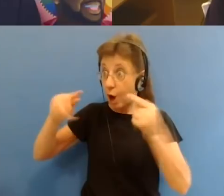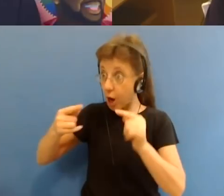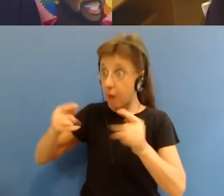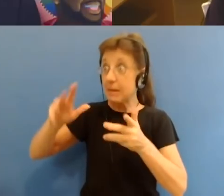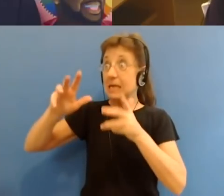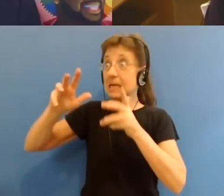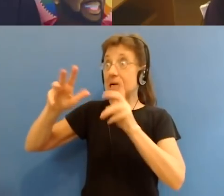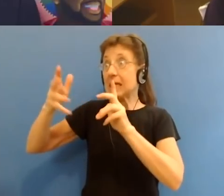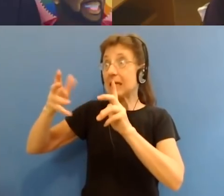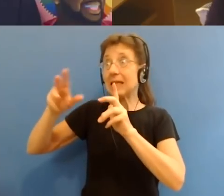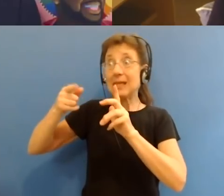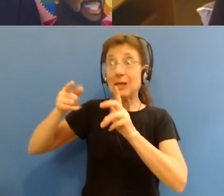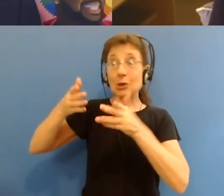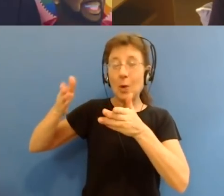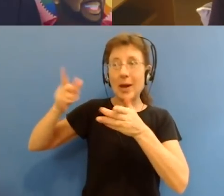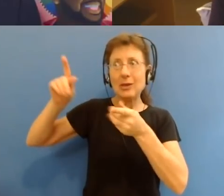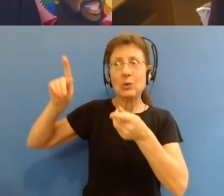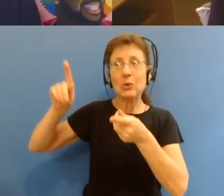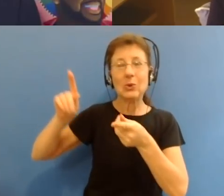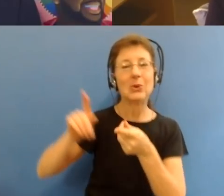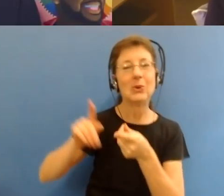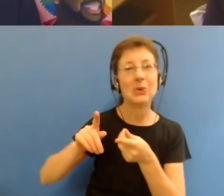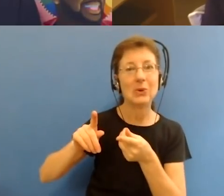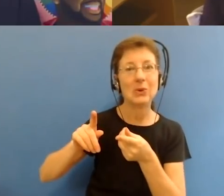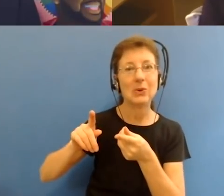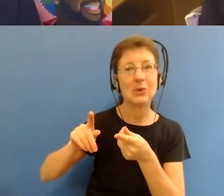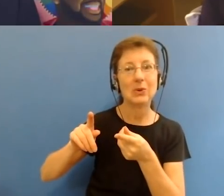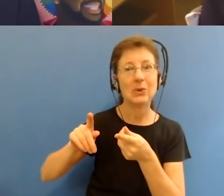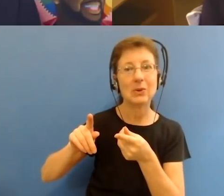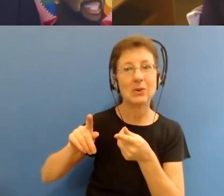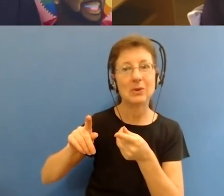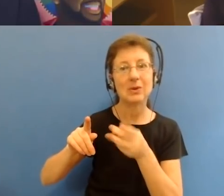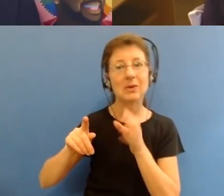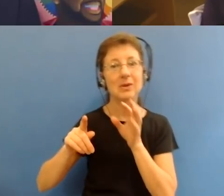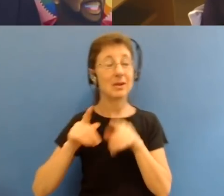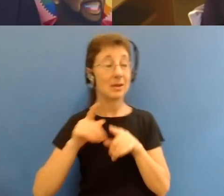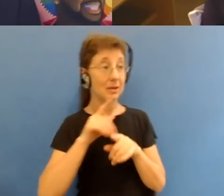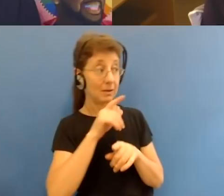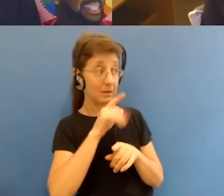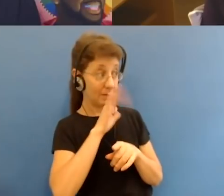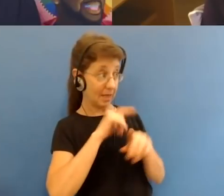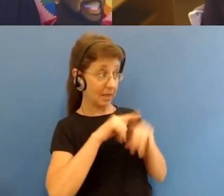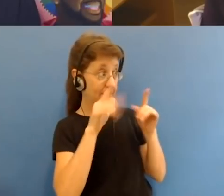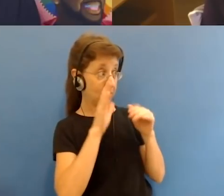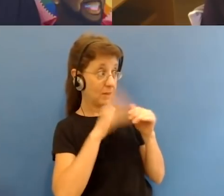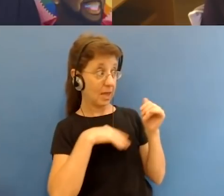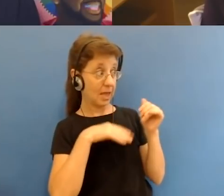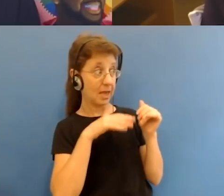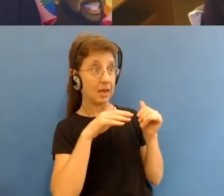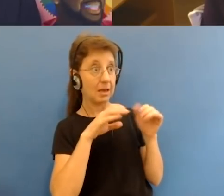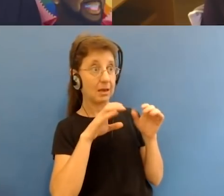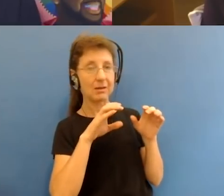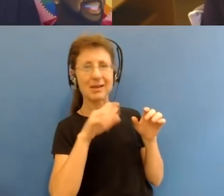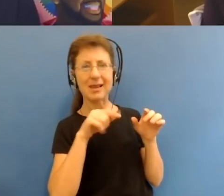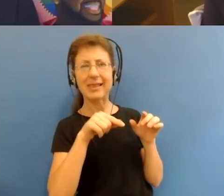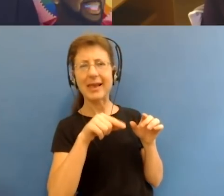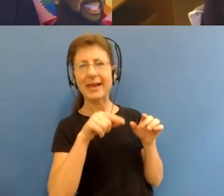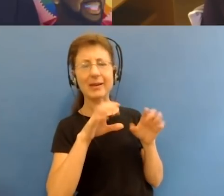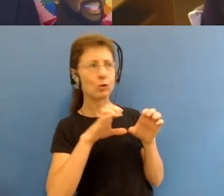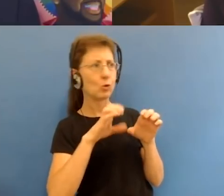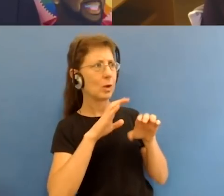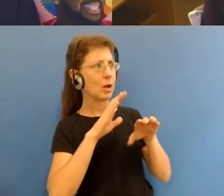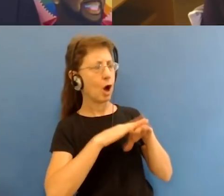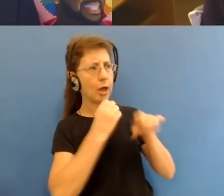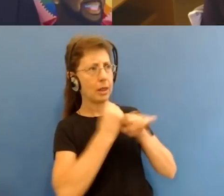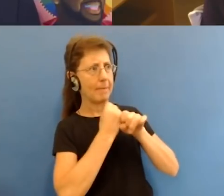moment. Is that different than Arjuna on the battlefield? You know, where there's basically, I'm going to go